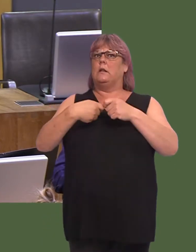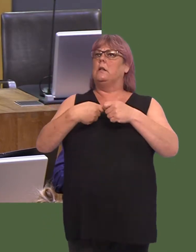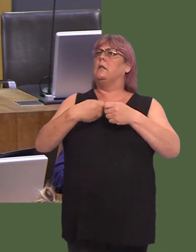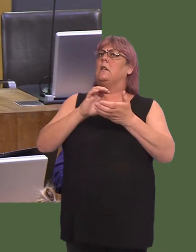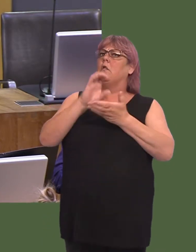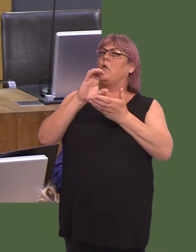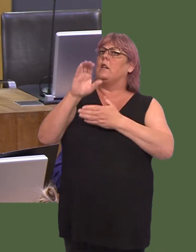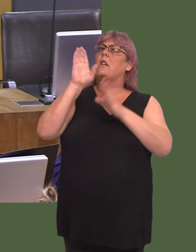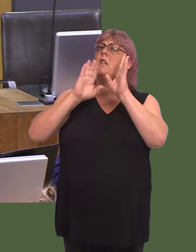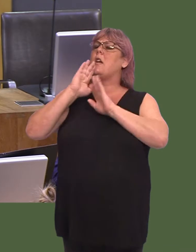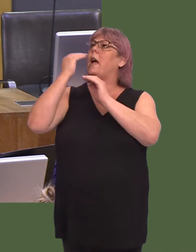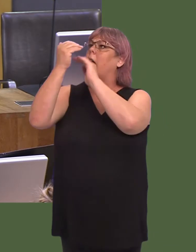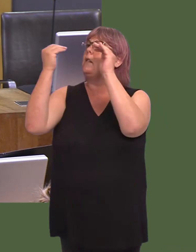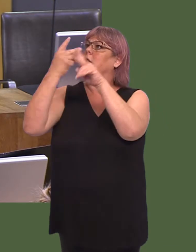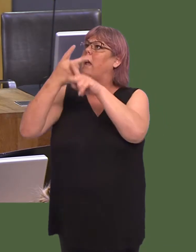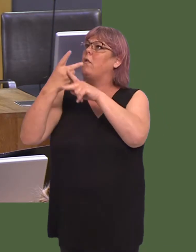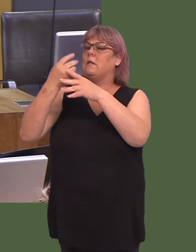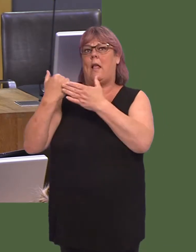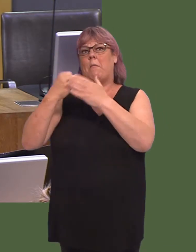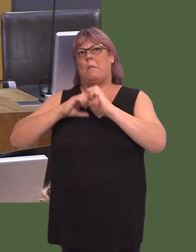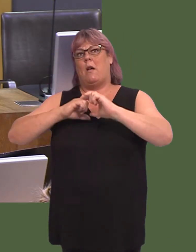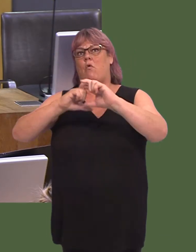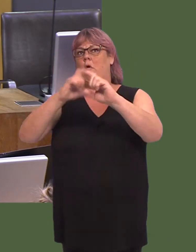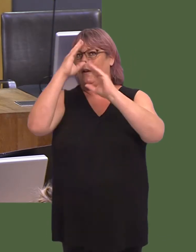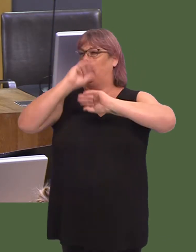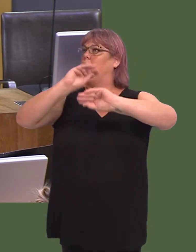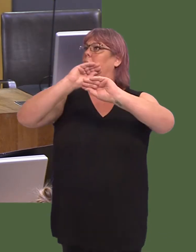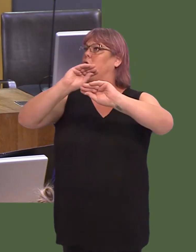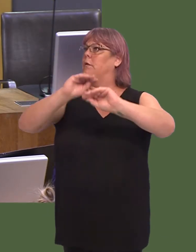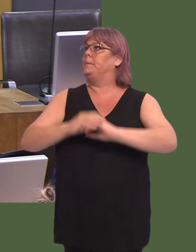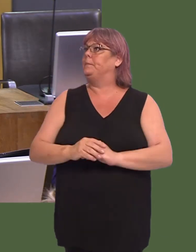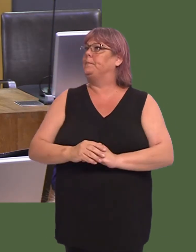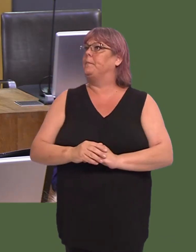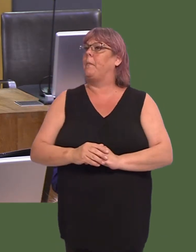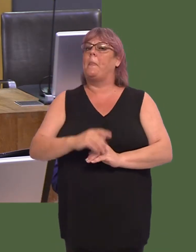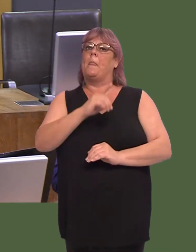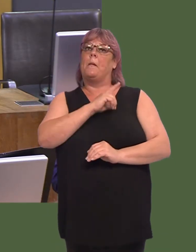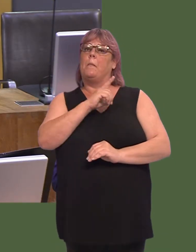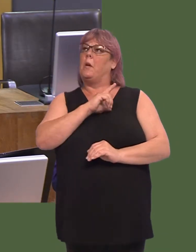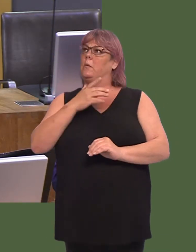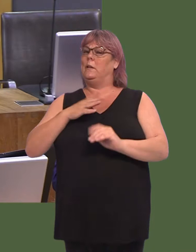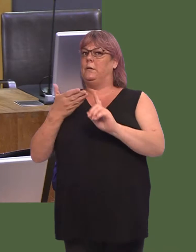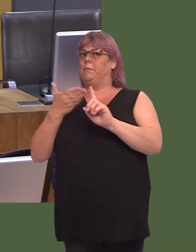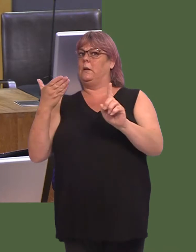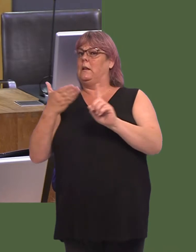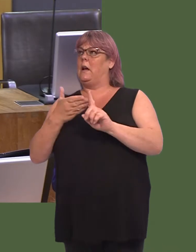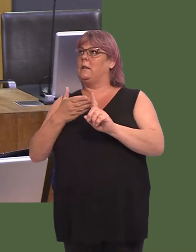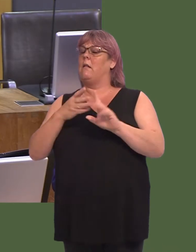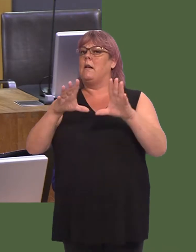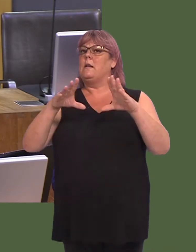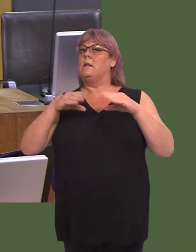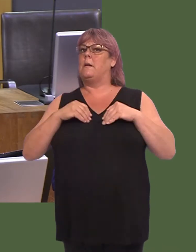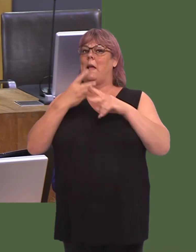last month to give grants to young adult carers to help them stay in education post 16, partly on the basis that it needed